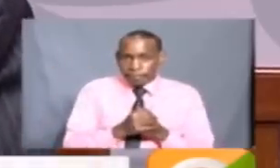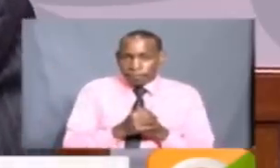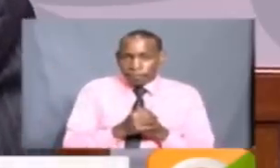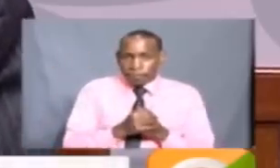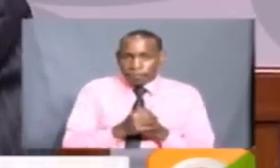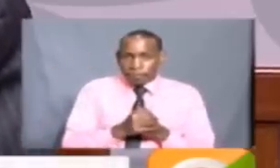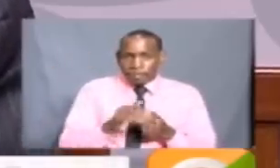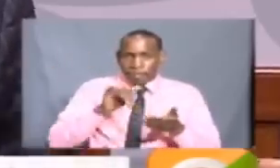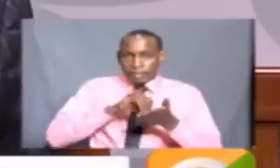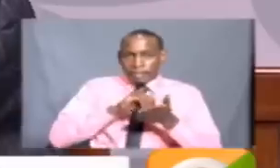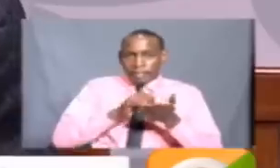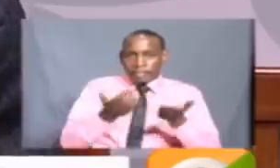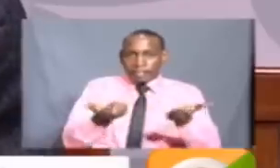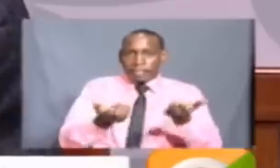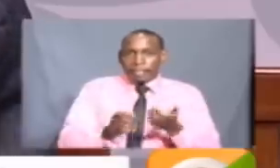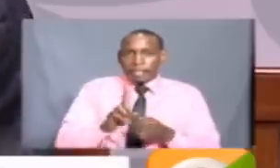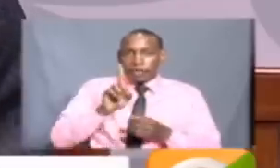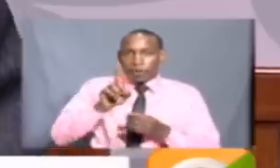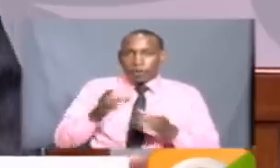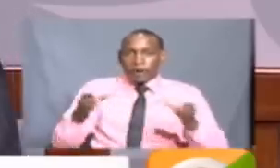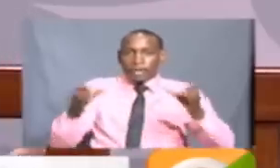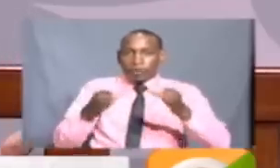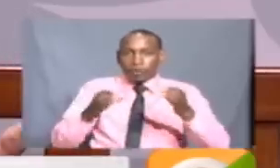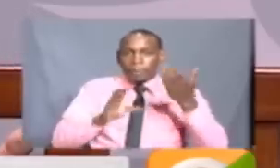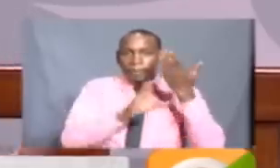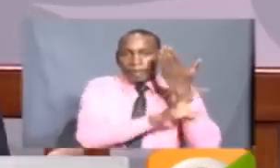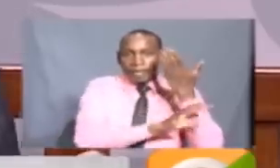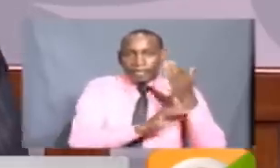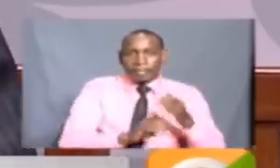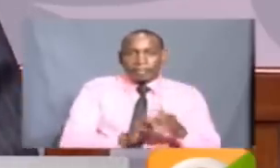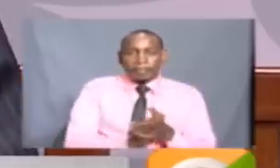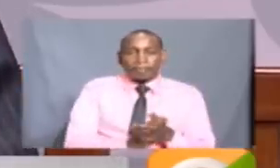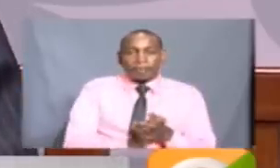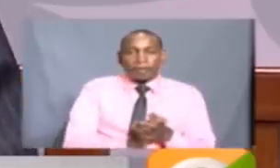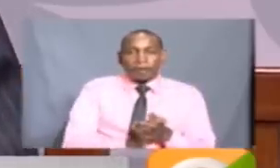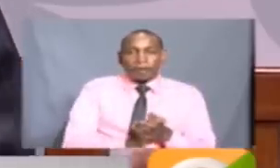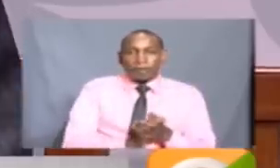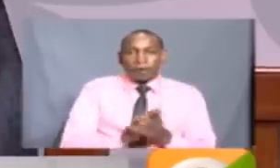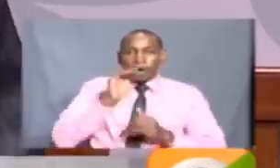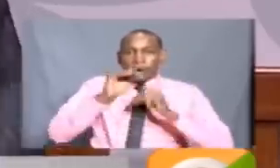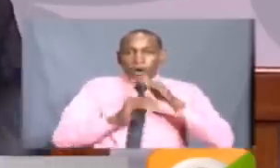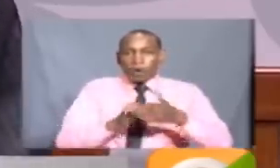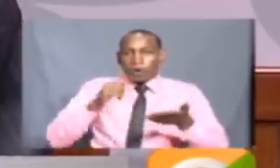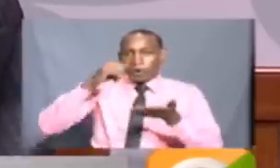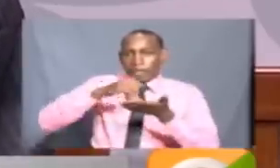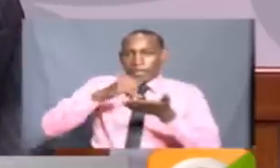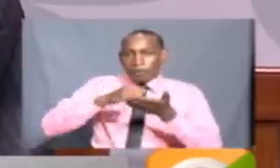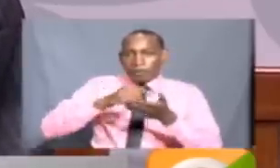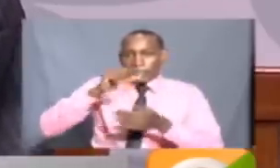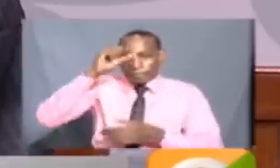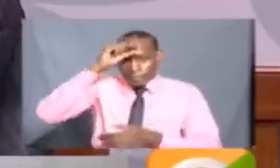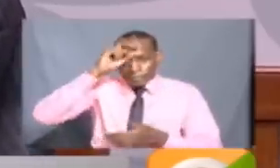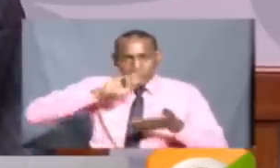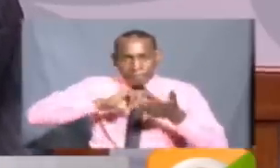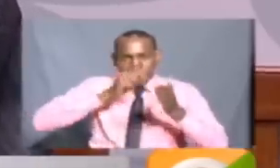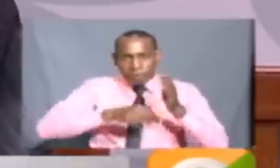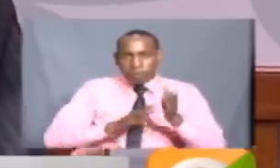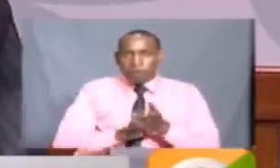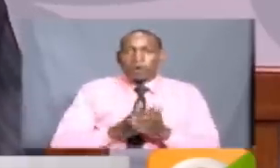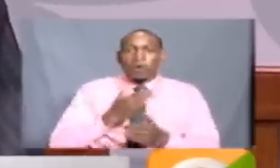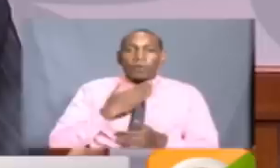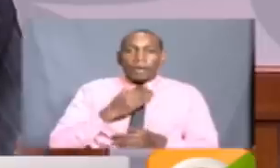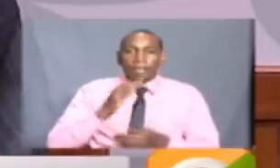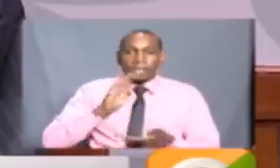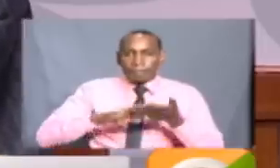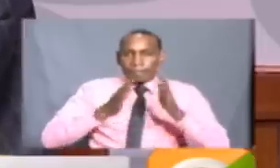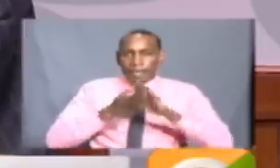is that we need a one-party state? Because what is all-inclusive government? It means that we want to go to a one-party state. That's right. Because